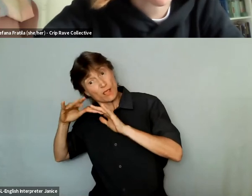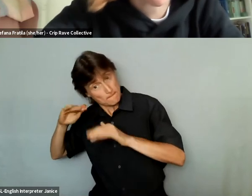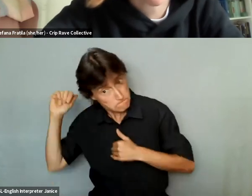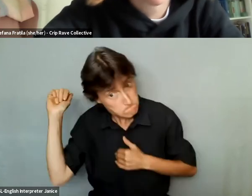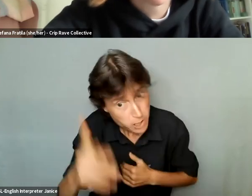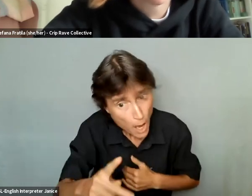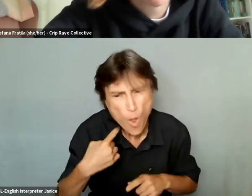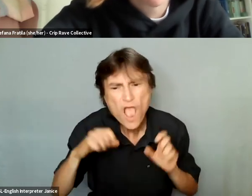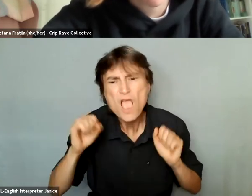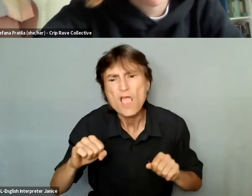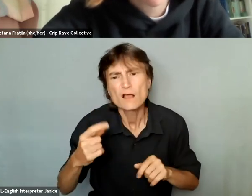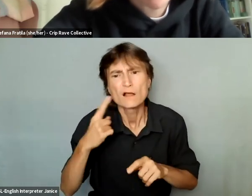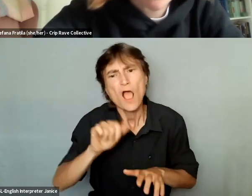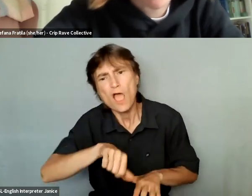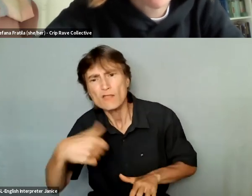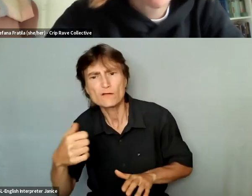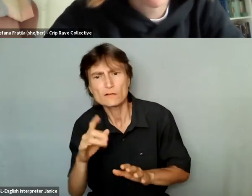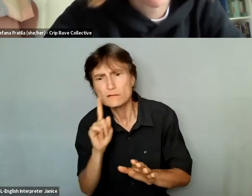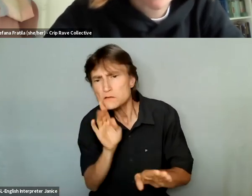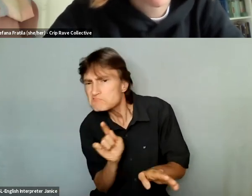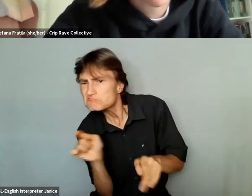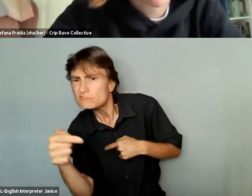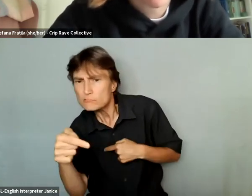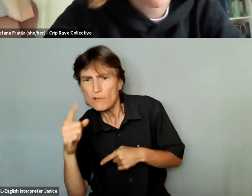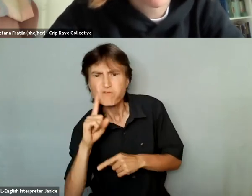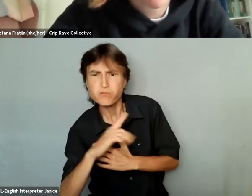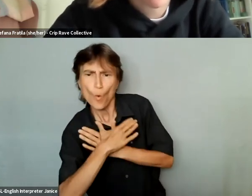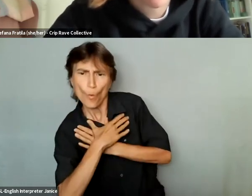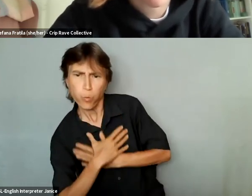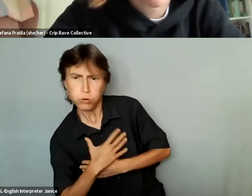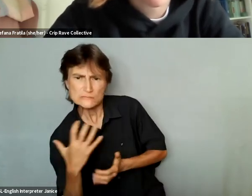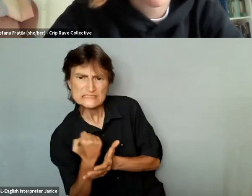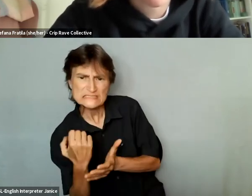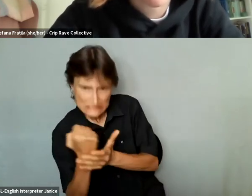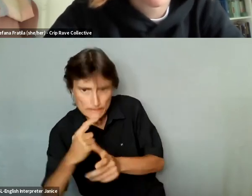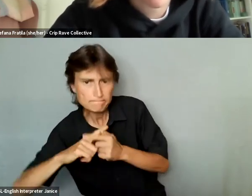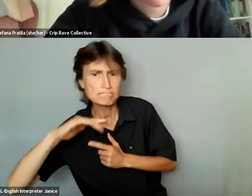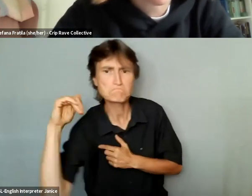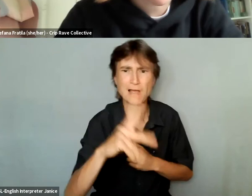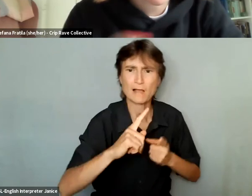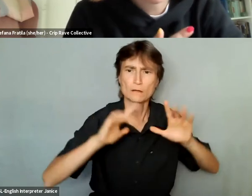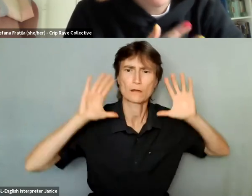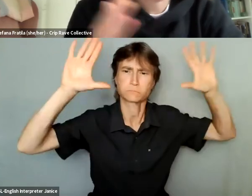You know, there's other types of barriers too around, you know,